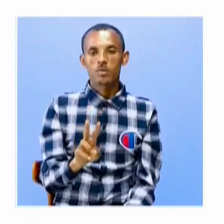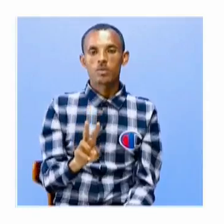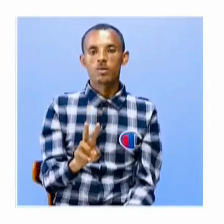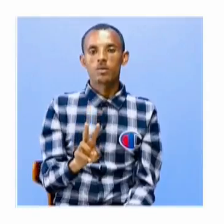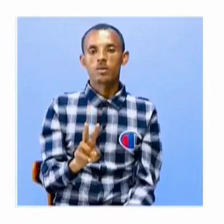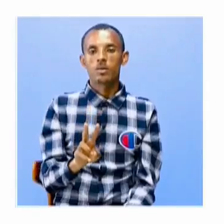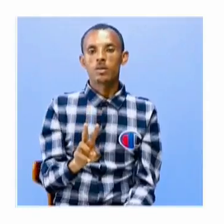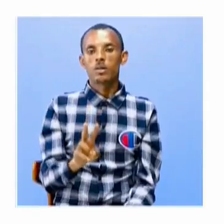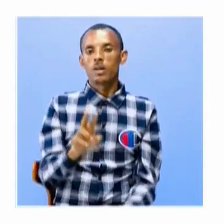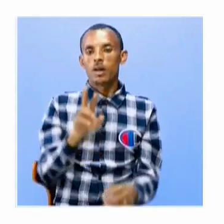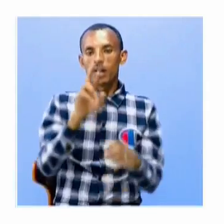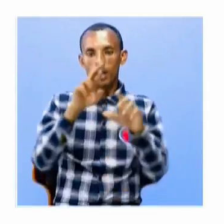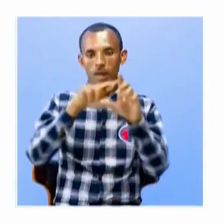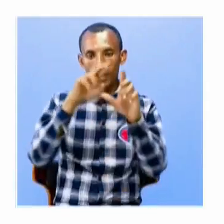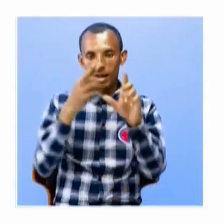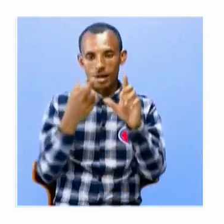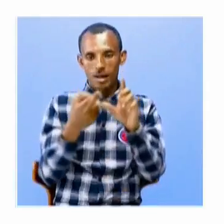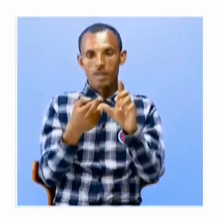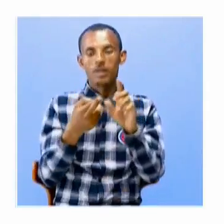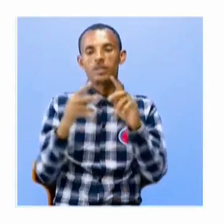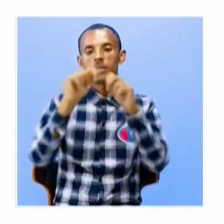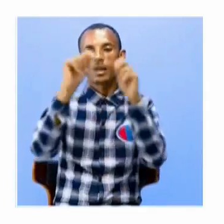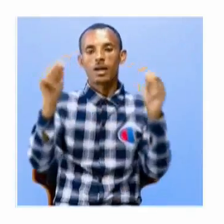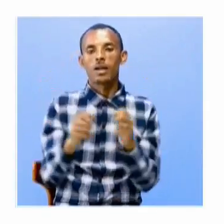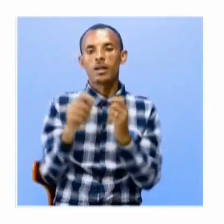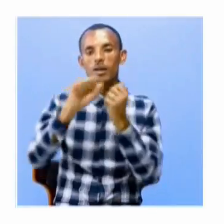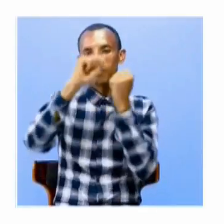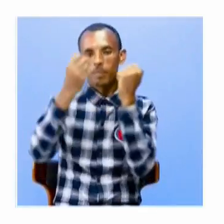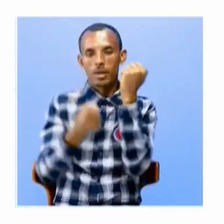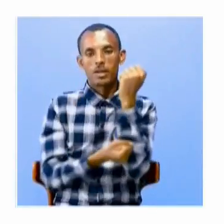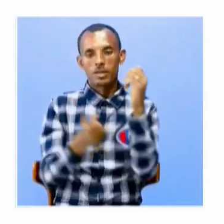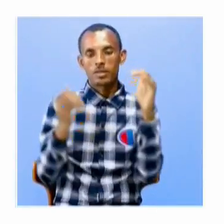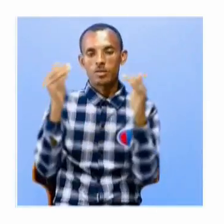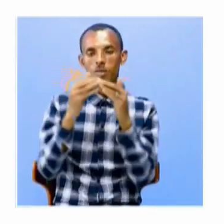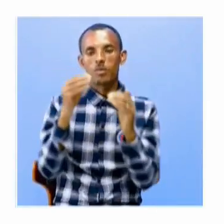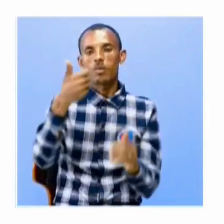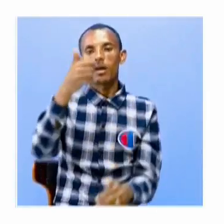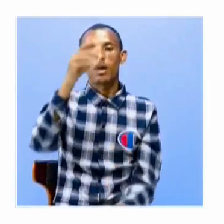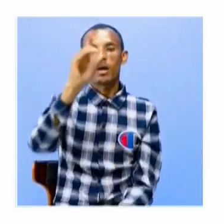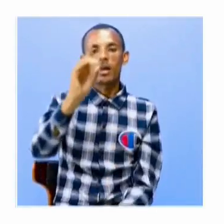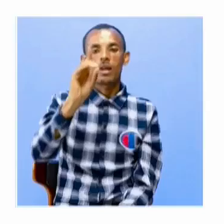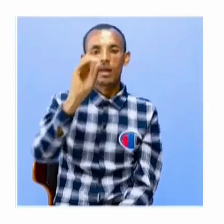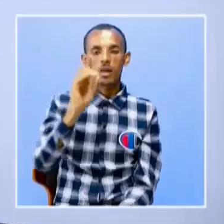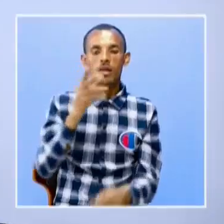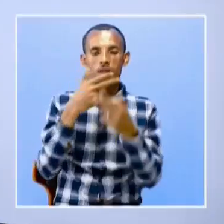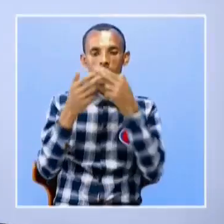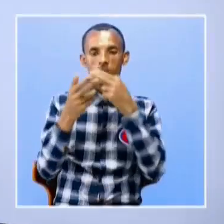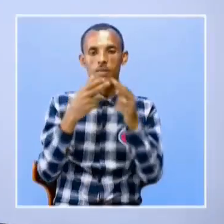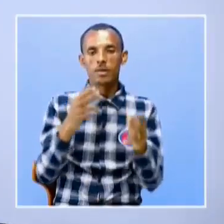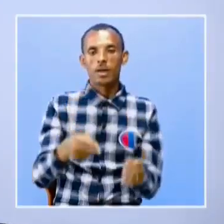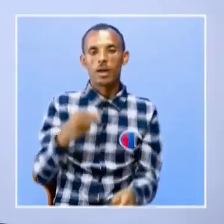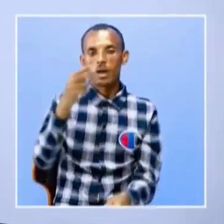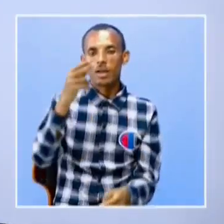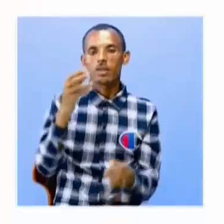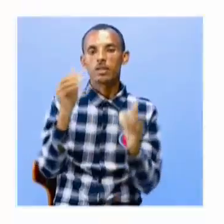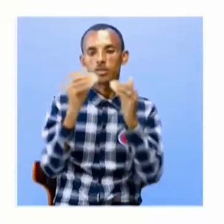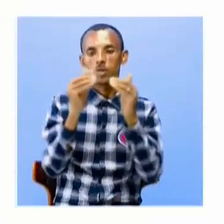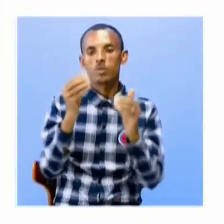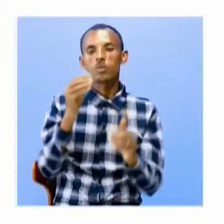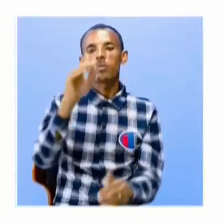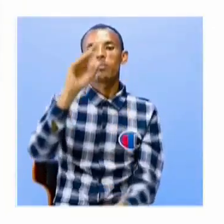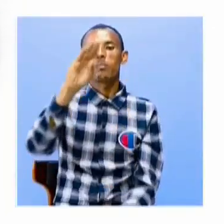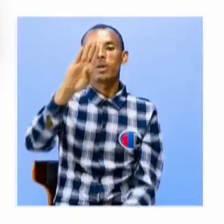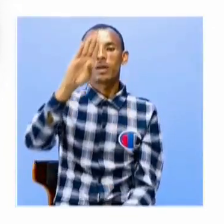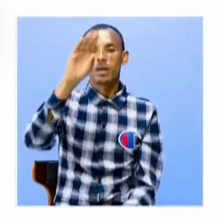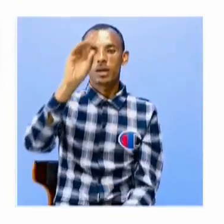it's a right angle triangle, the base it is AD times the height is this BD